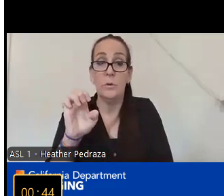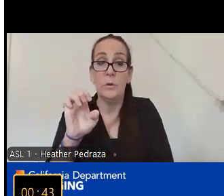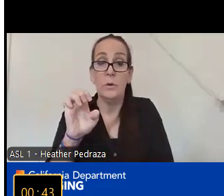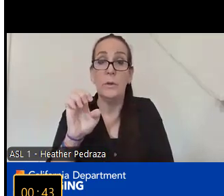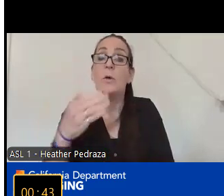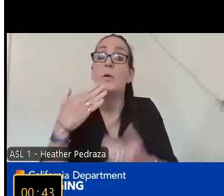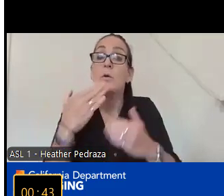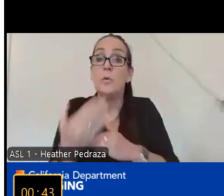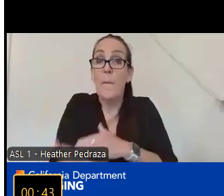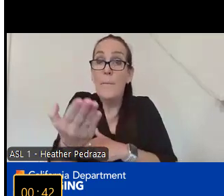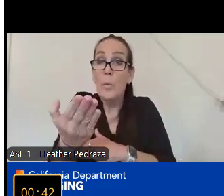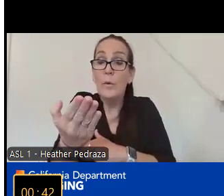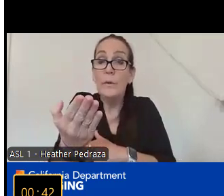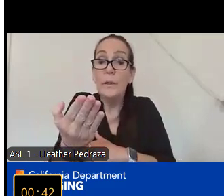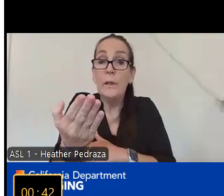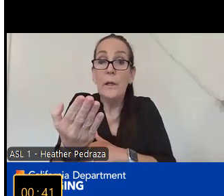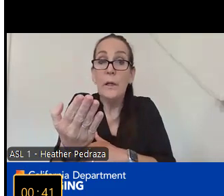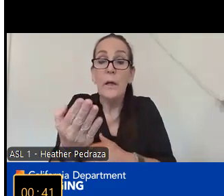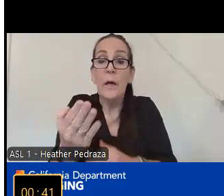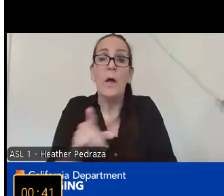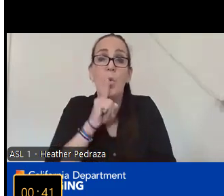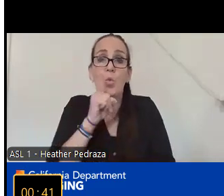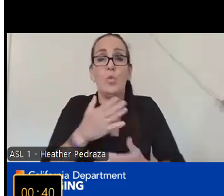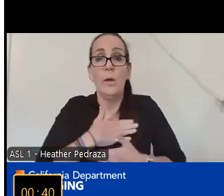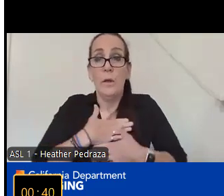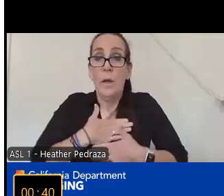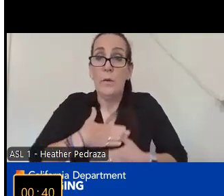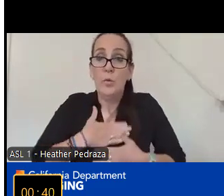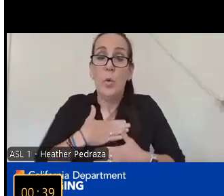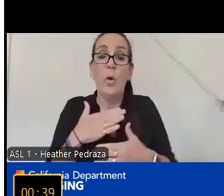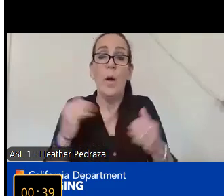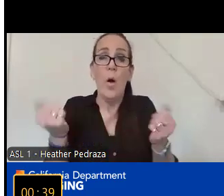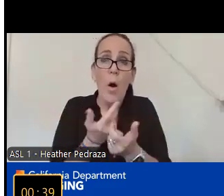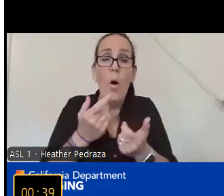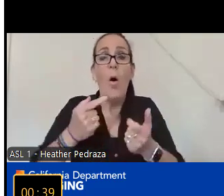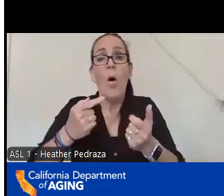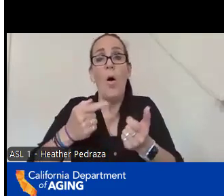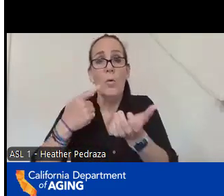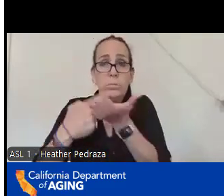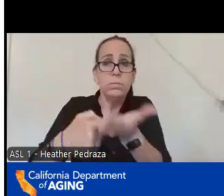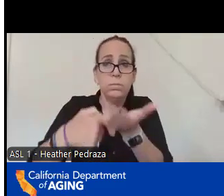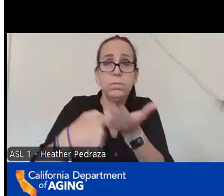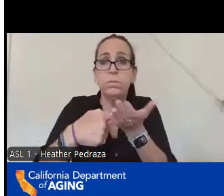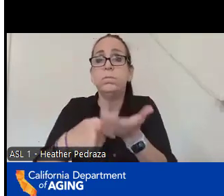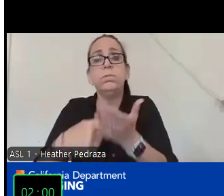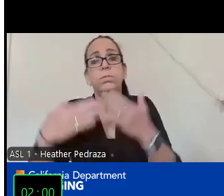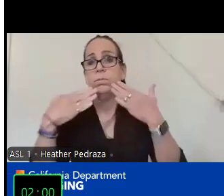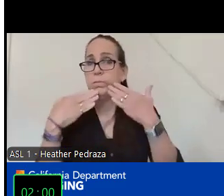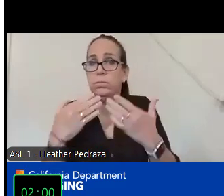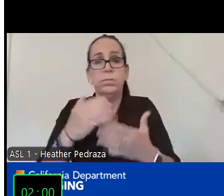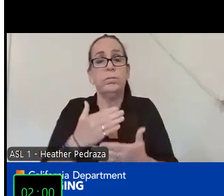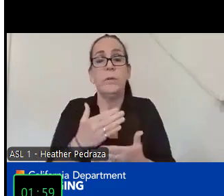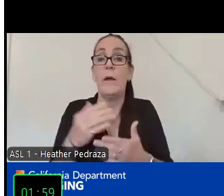Good morning. I really enjoyed all of the presentations this morning. I especially